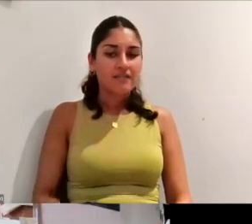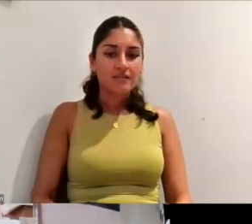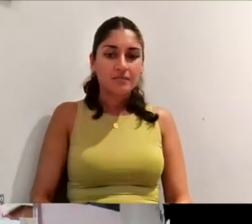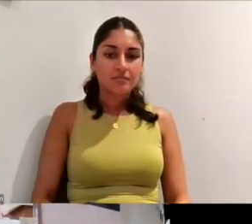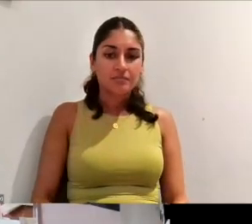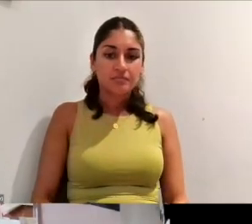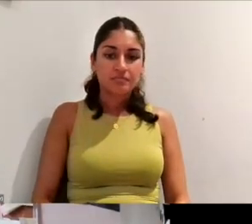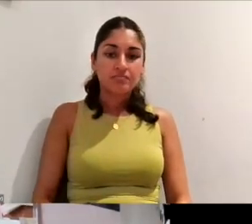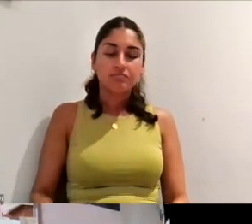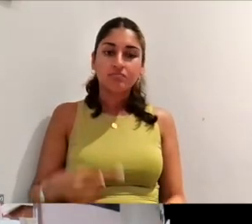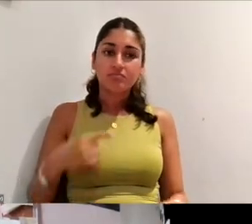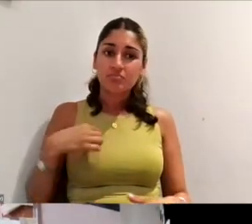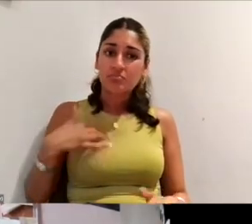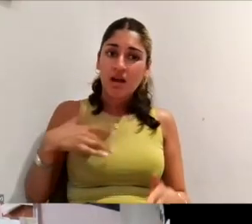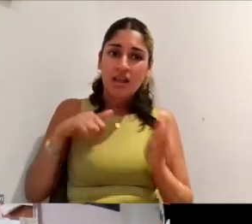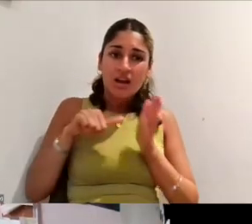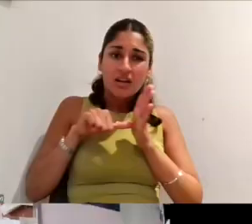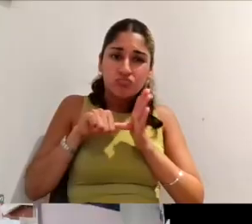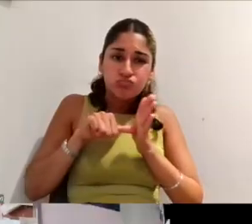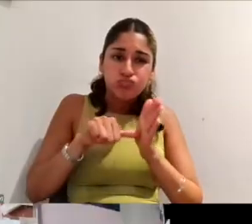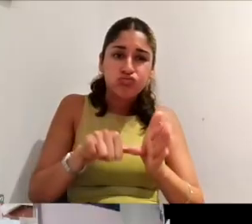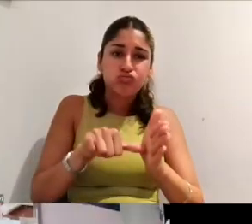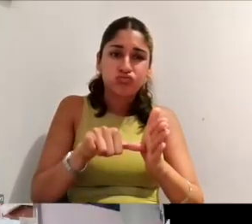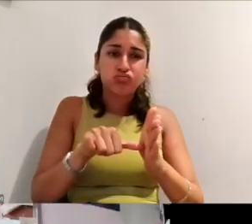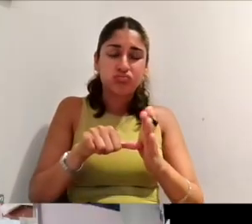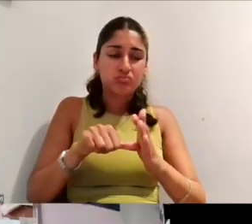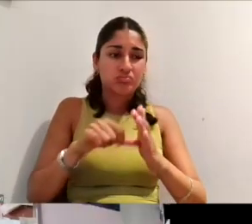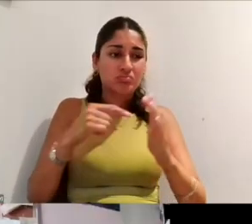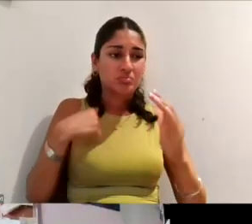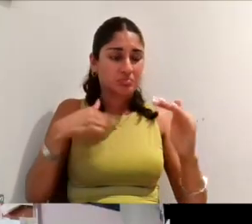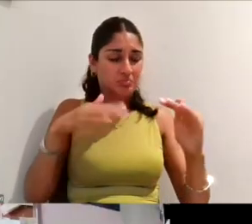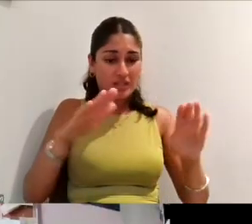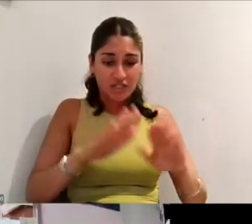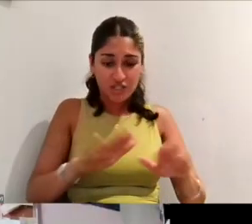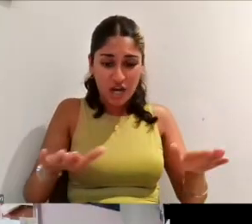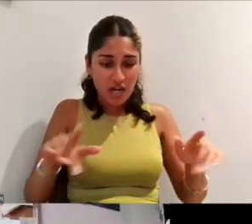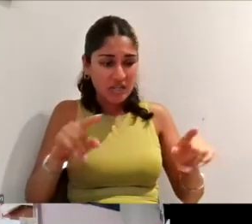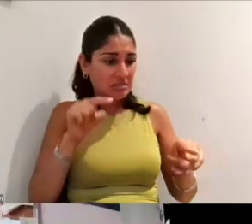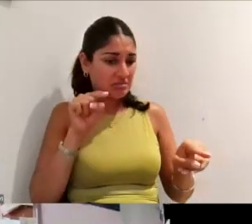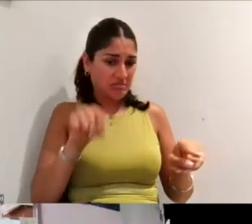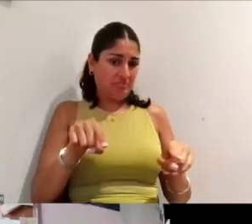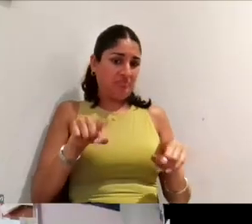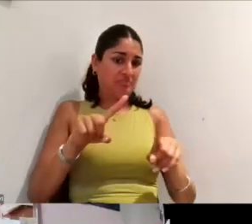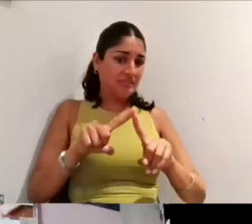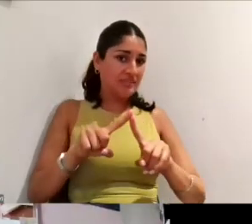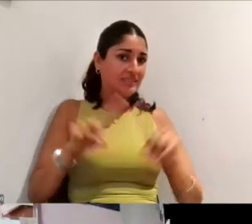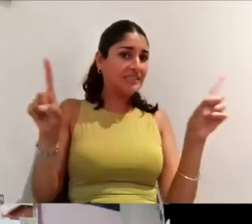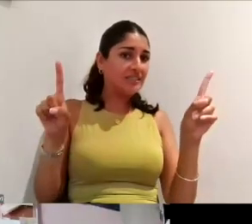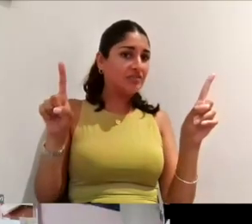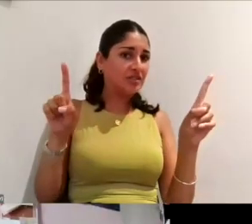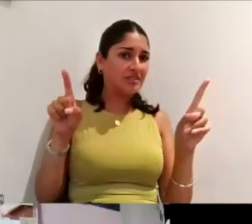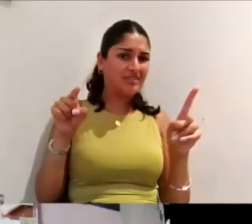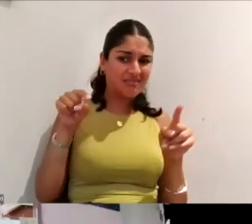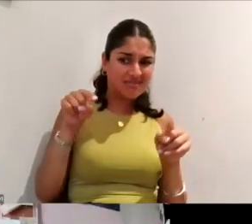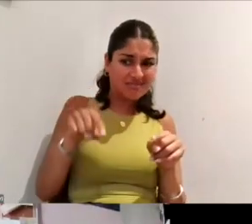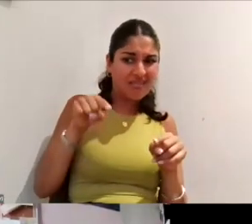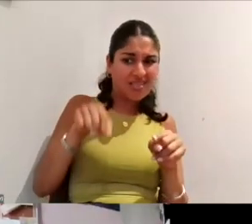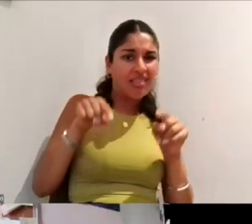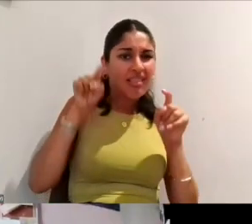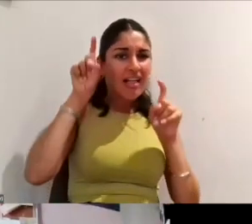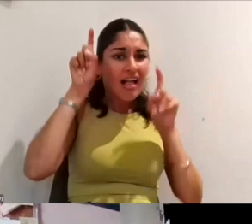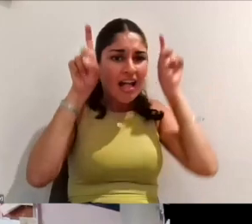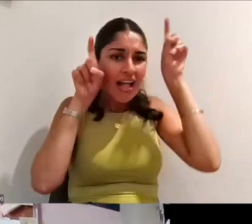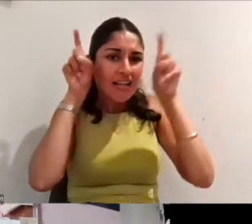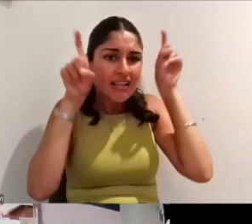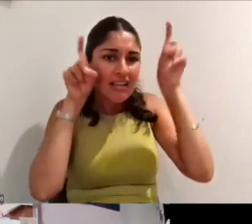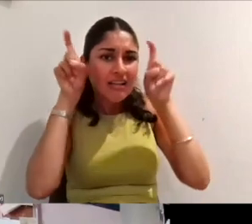was compared with all the rest. I was different, an alien from outer space. Entered